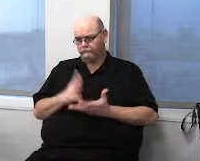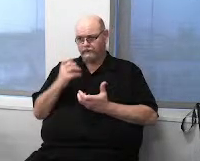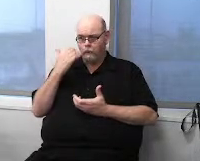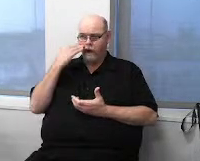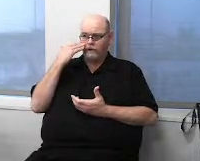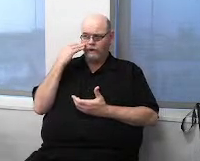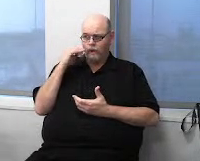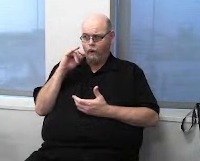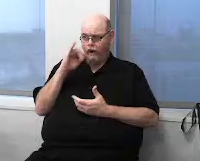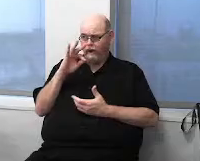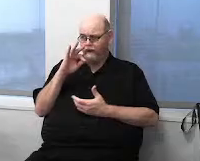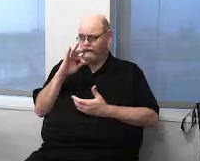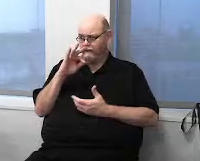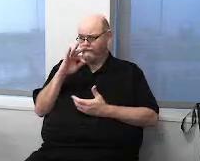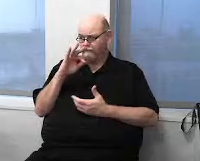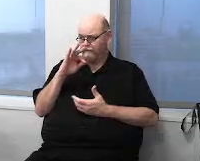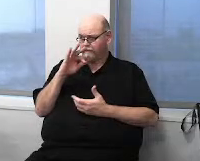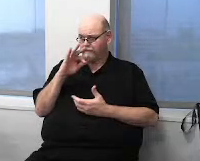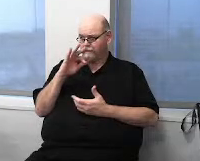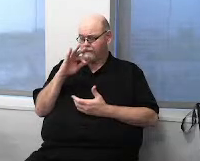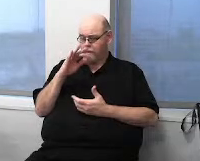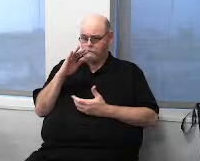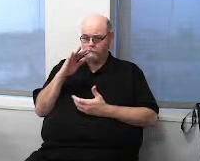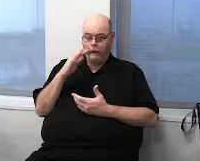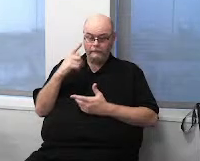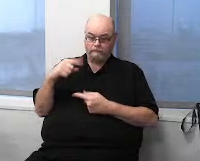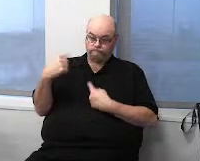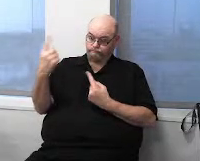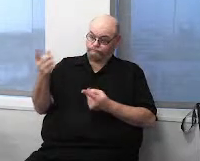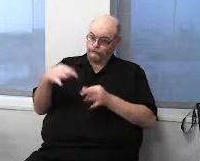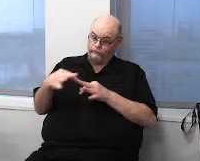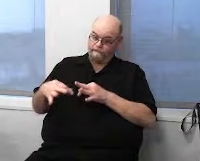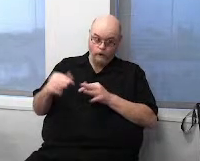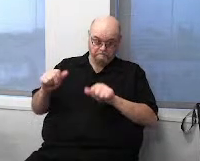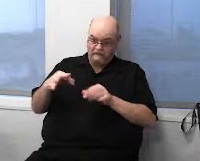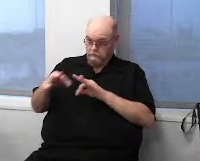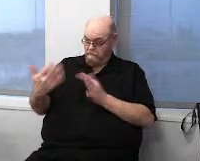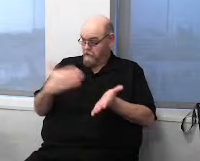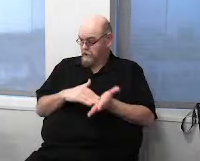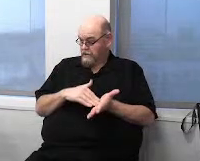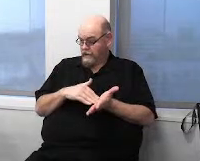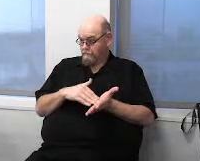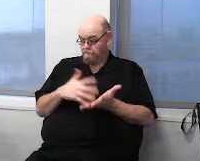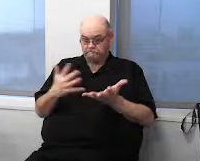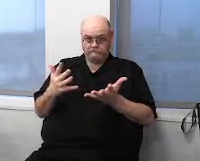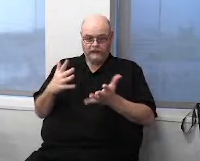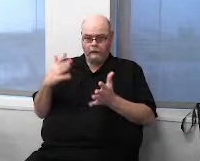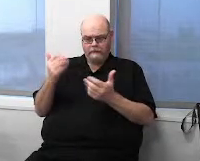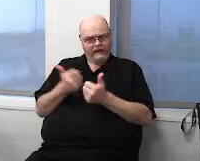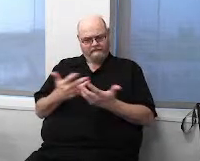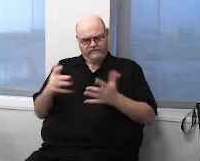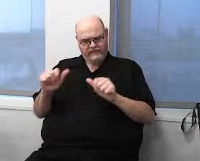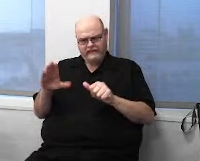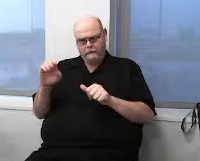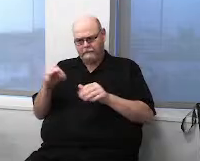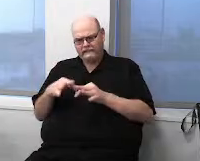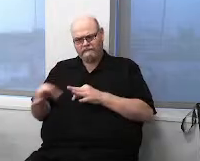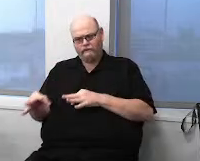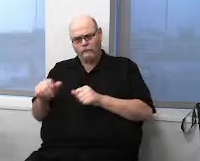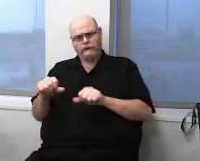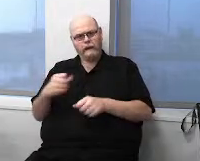second. He just wants to know whether if they've been, if you deferred it all this time, can you keep deferring it? Well, it No. can be deferred.